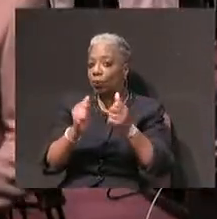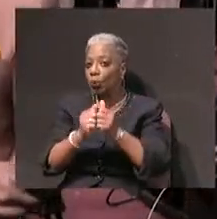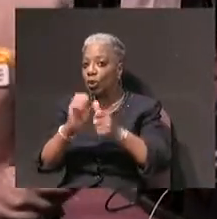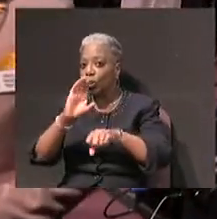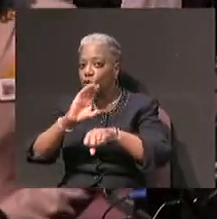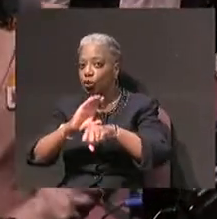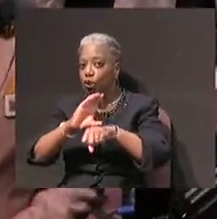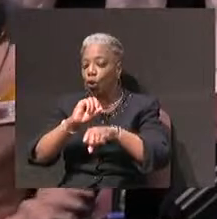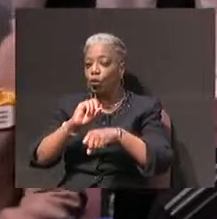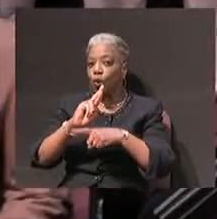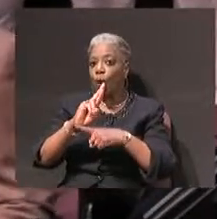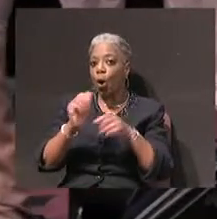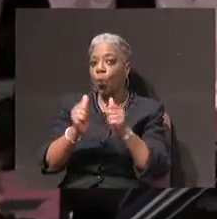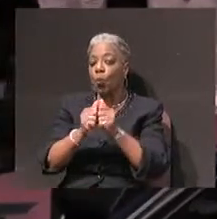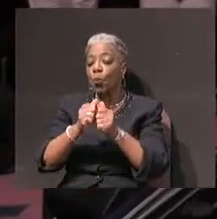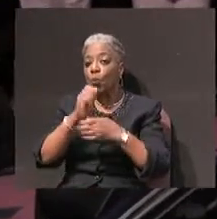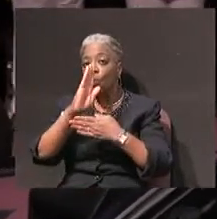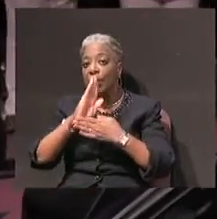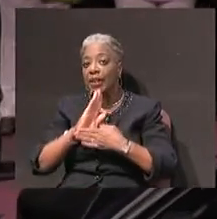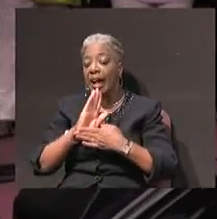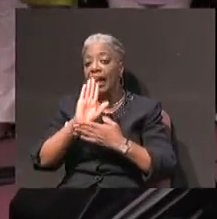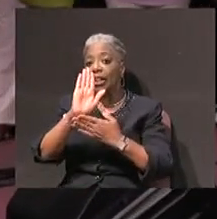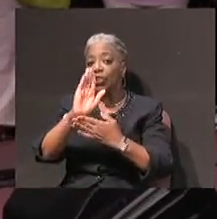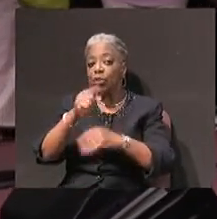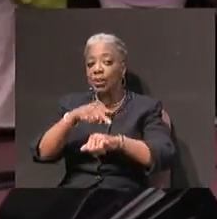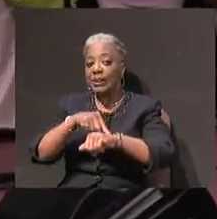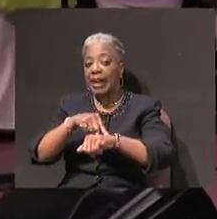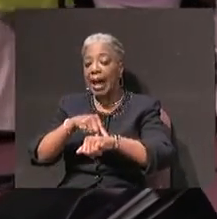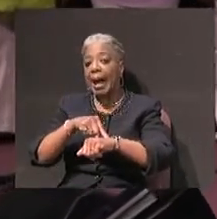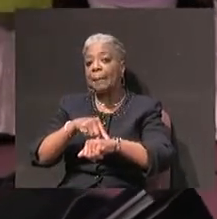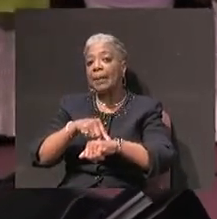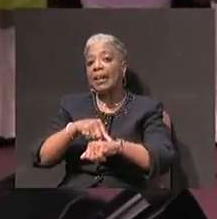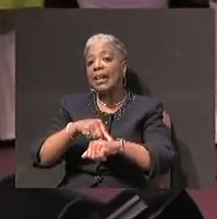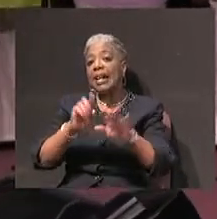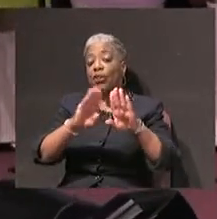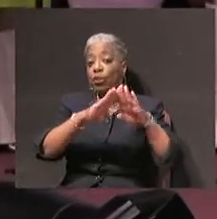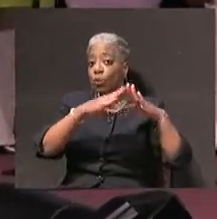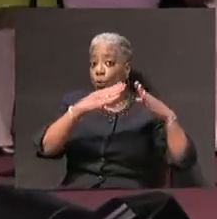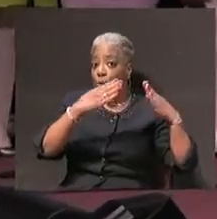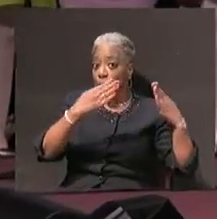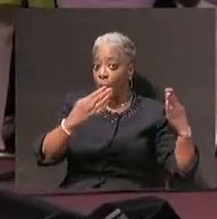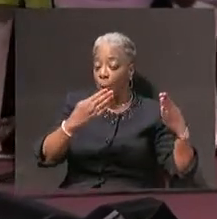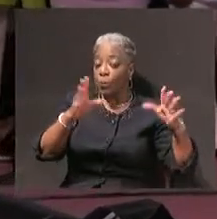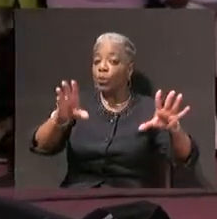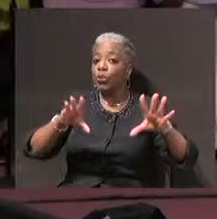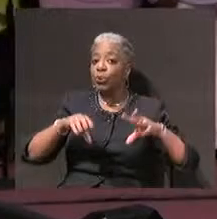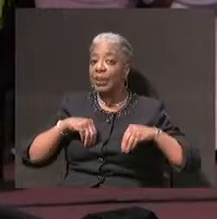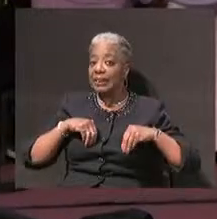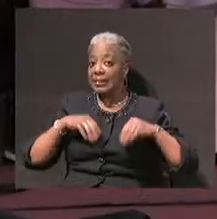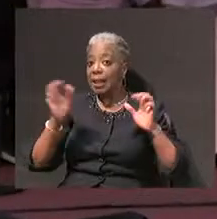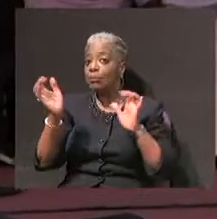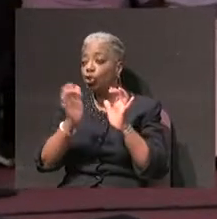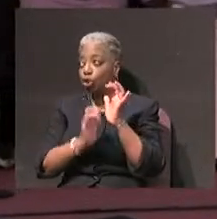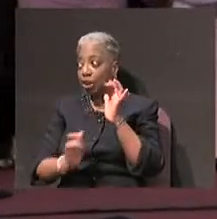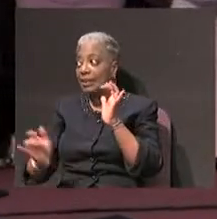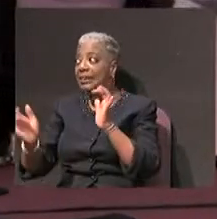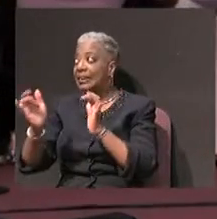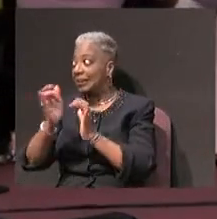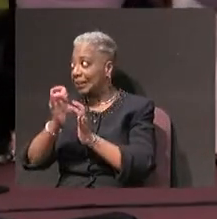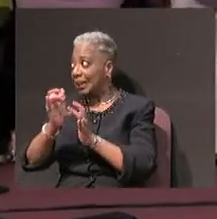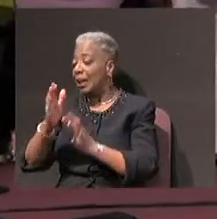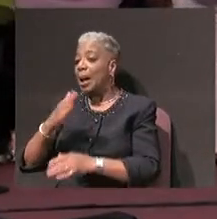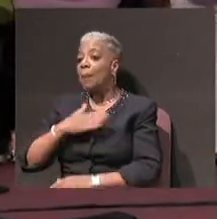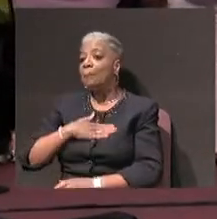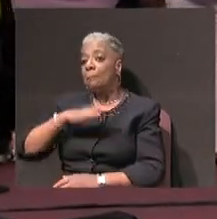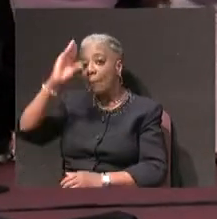God. This is your time and this is your moment. The doors of the church are open. Why don't you come down, my brother, my sister, as